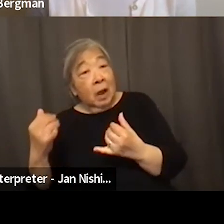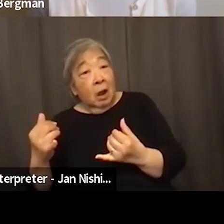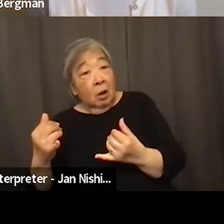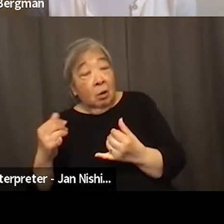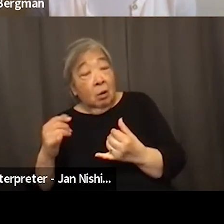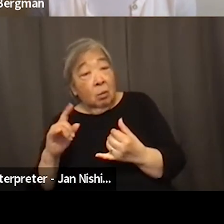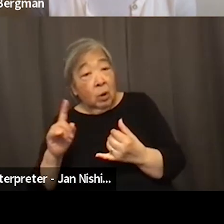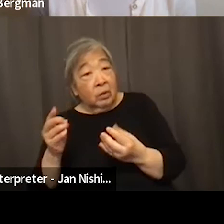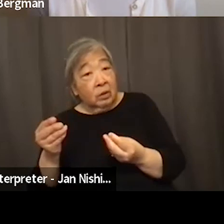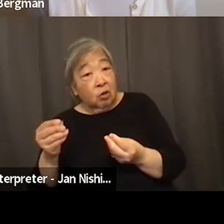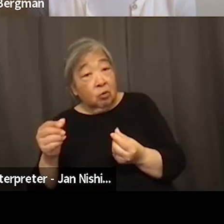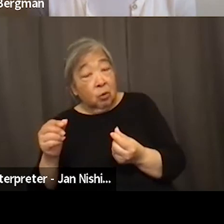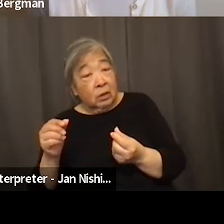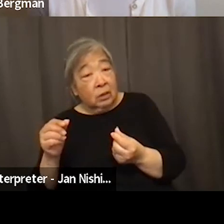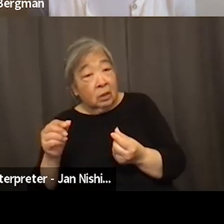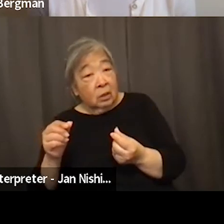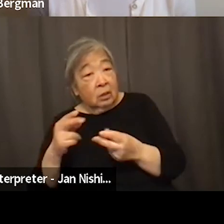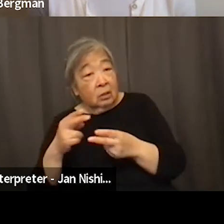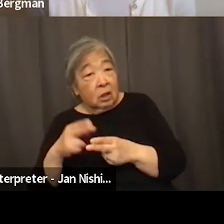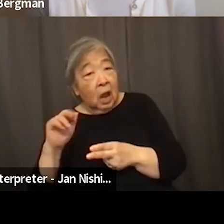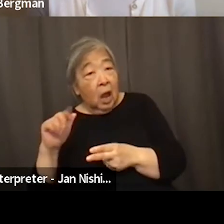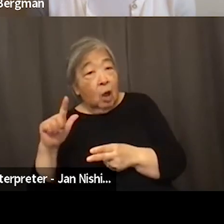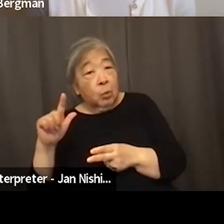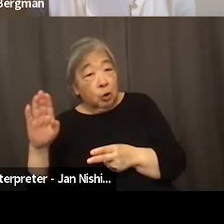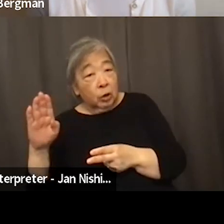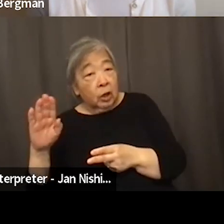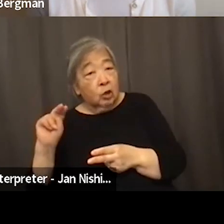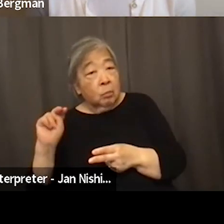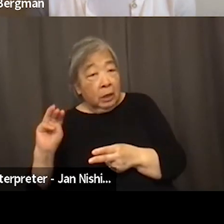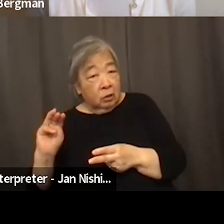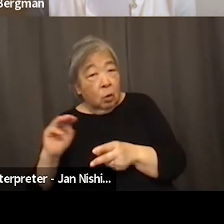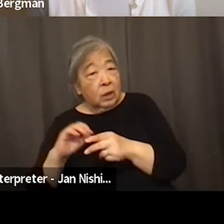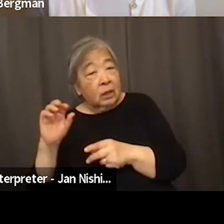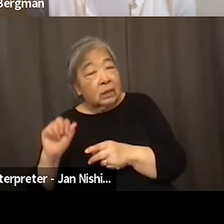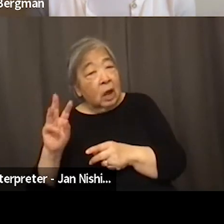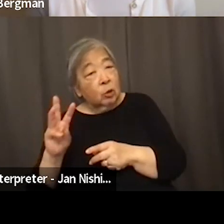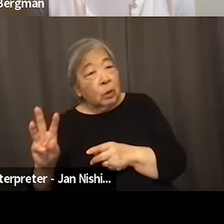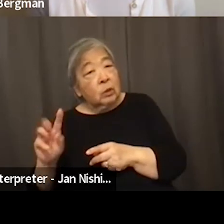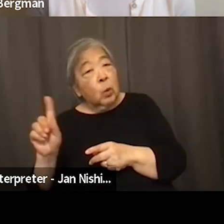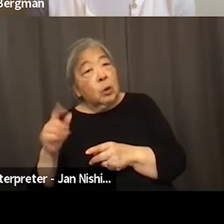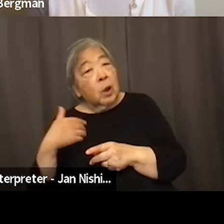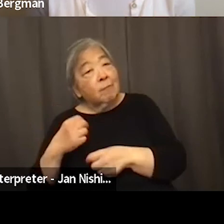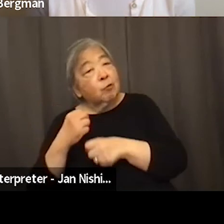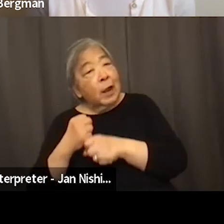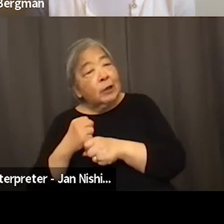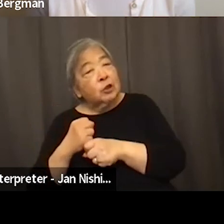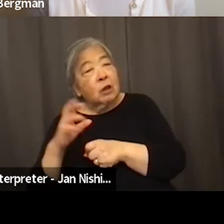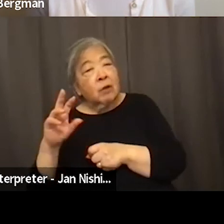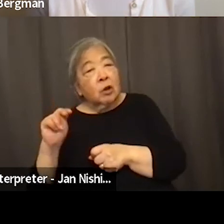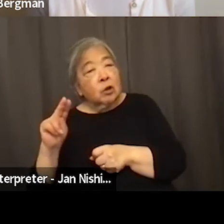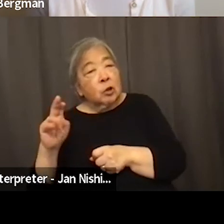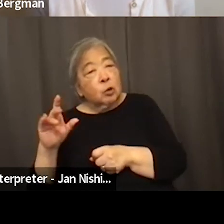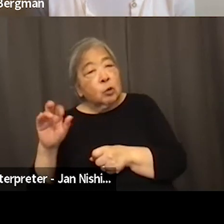territories, which is also known as Albuquerque, New Mexico, in the Southwest, where you had the creation of like the nuclear